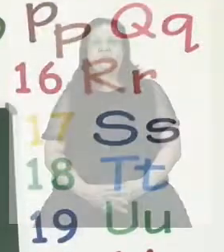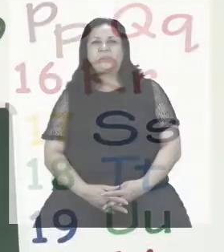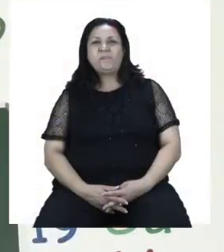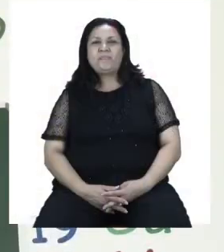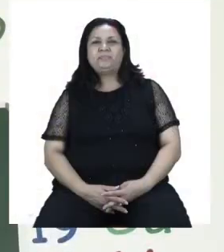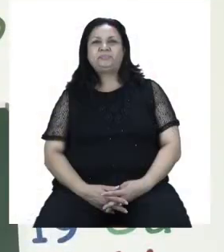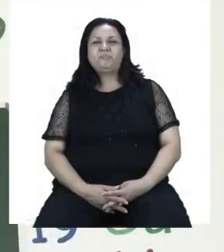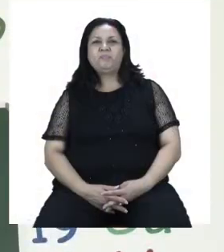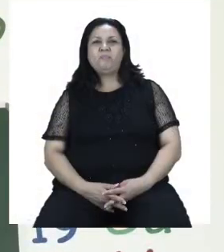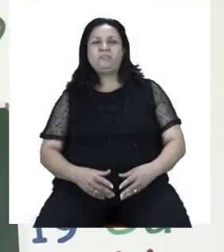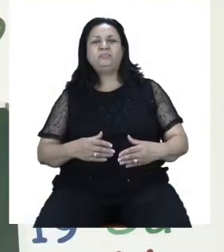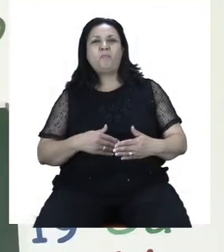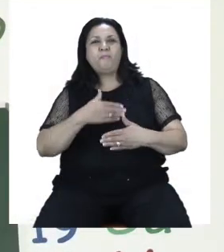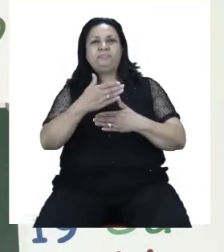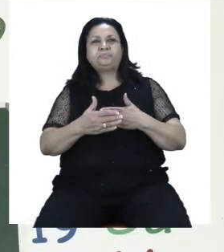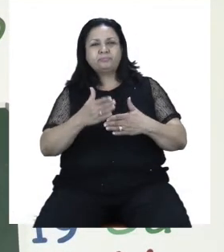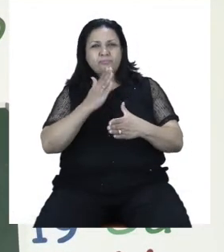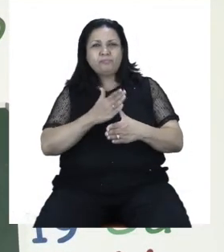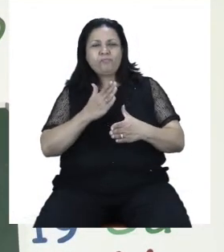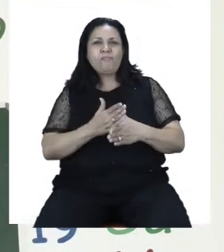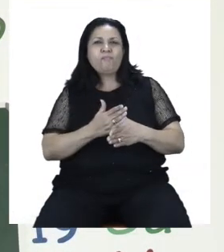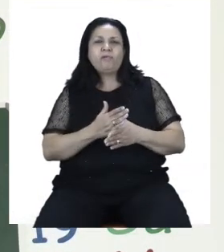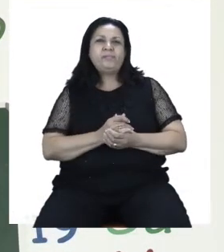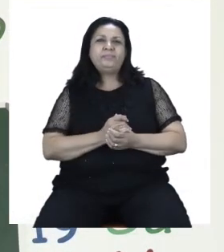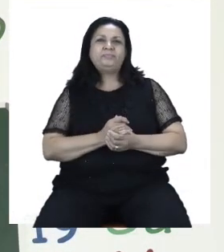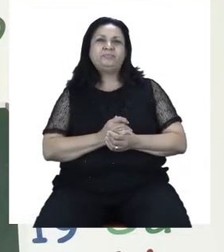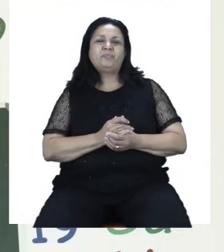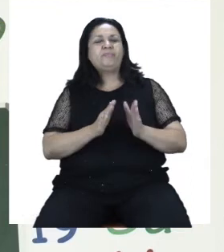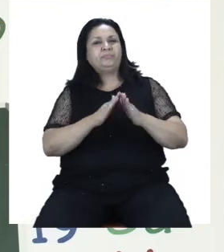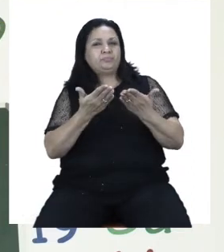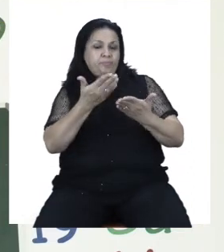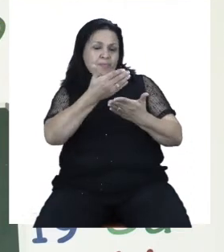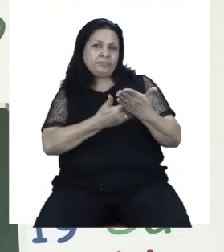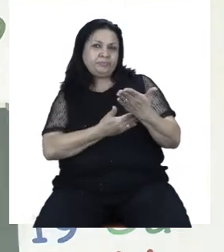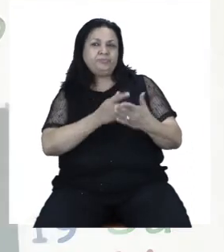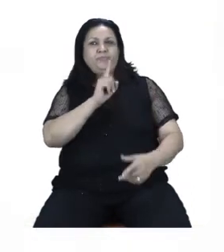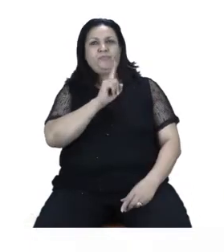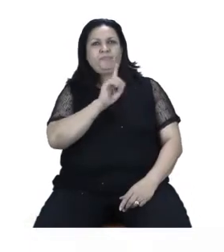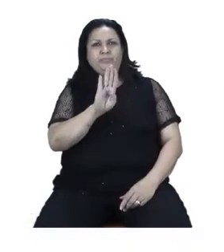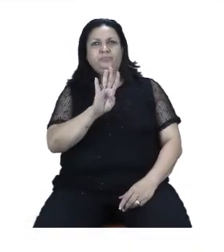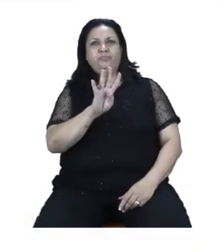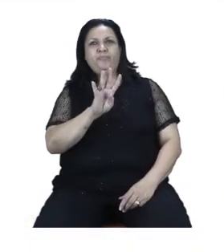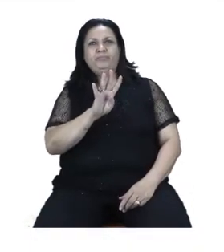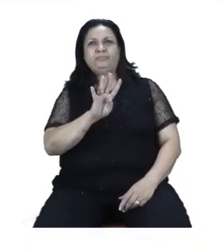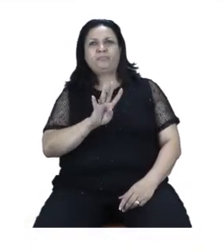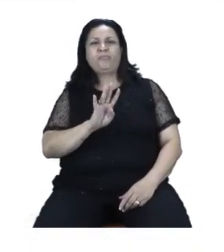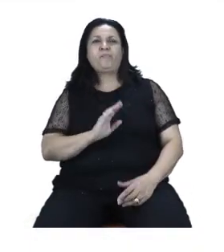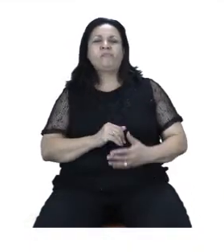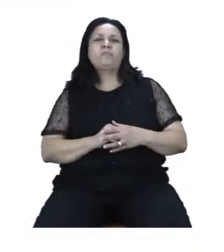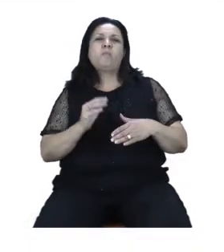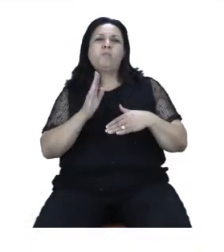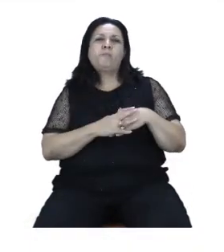For our next exercise, boys and girls, please can you turn to page 4. On